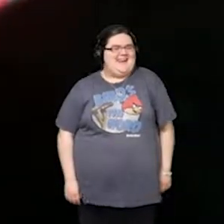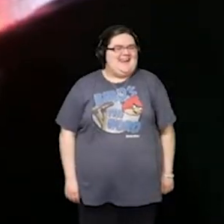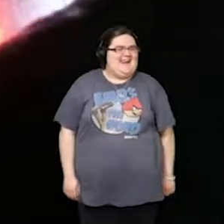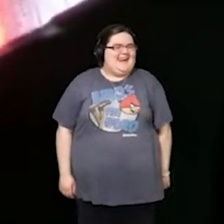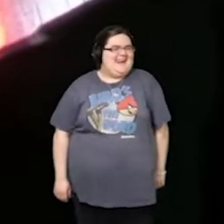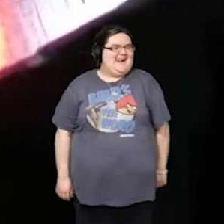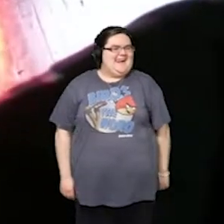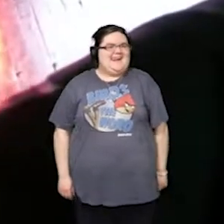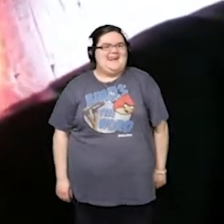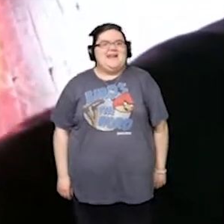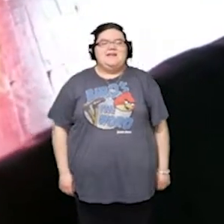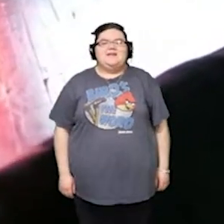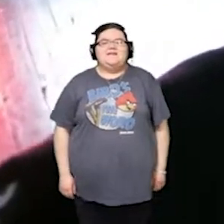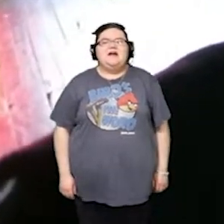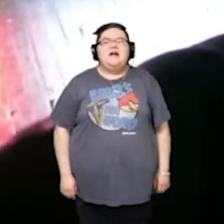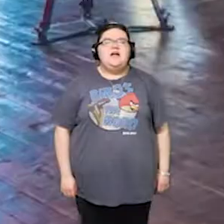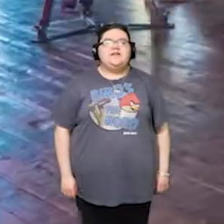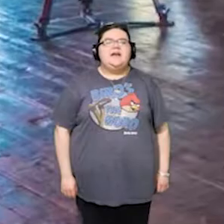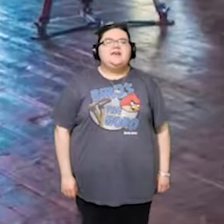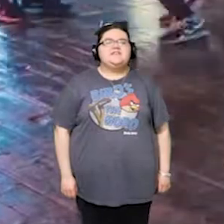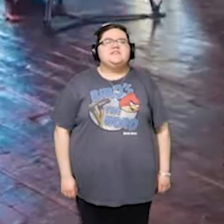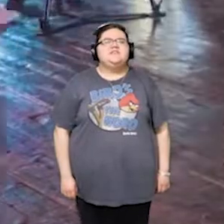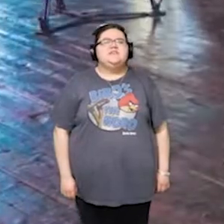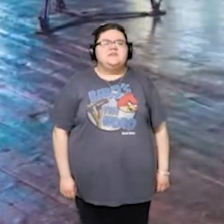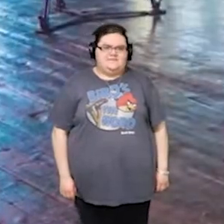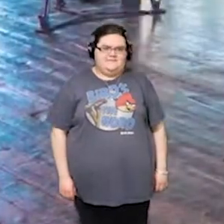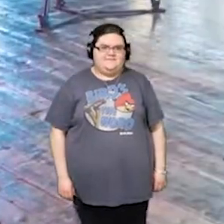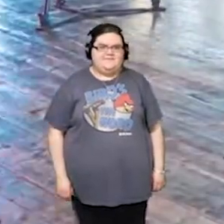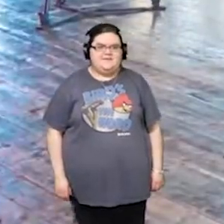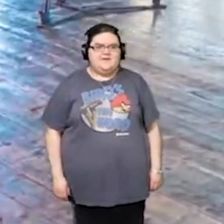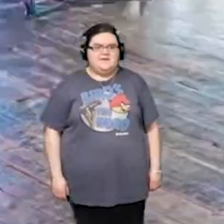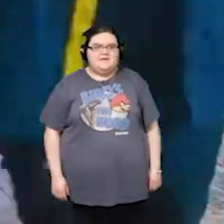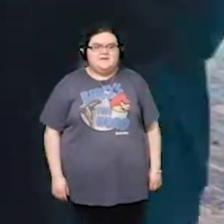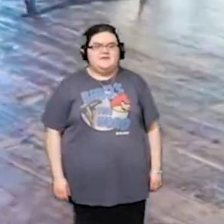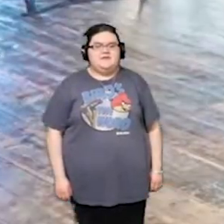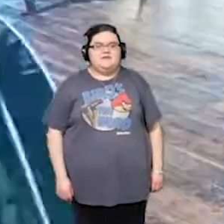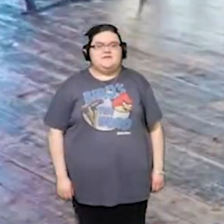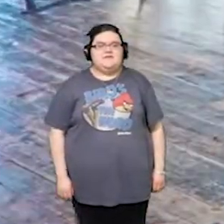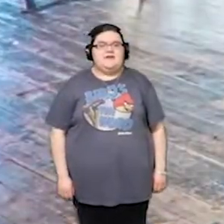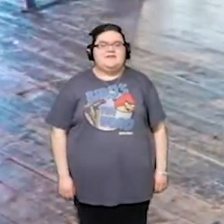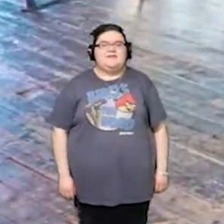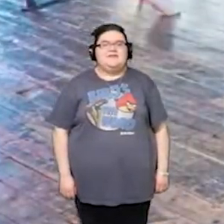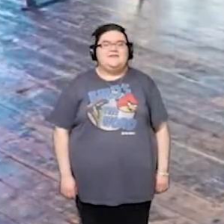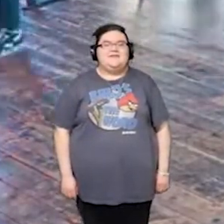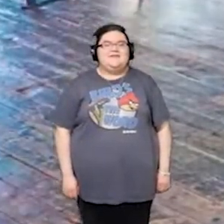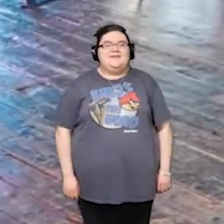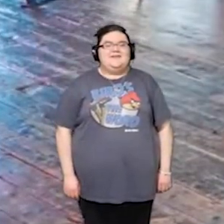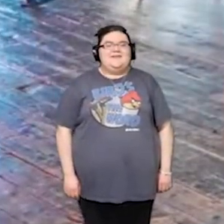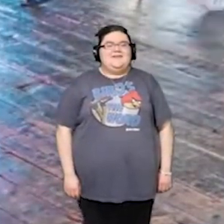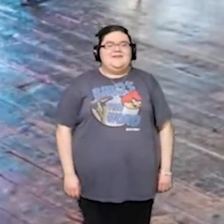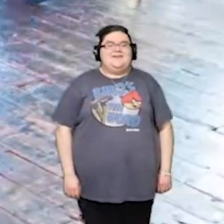meantime, lighting is being prepped over there as well. Yes, lighting! Jesus Christ.